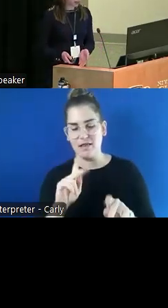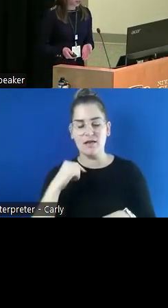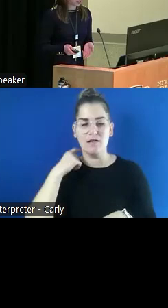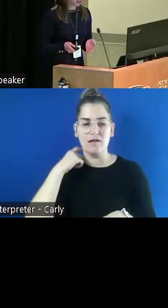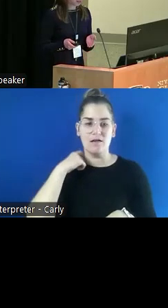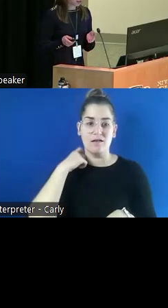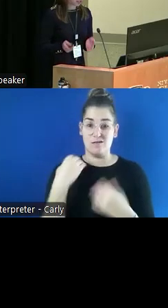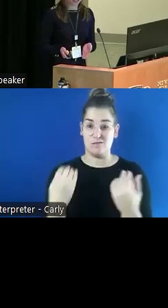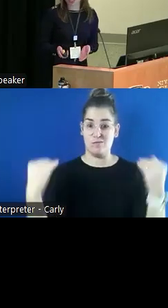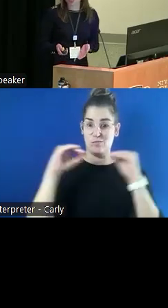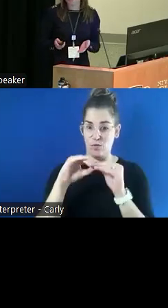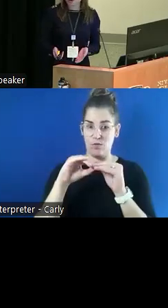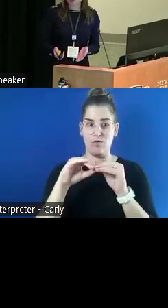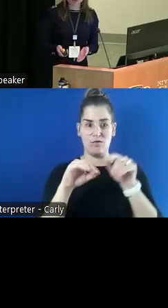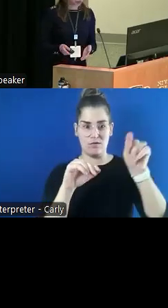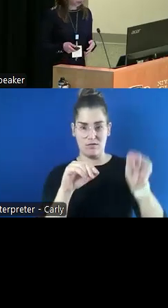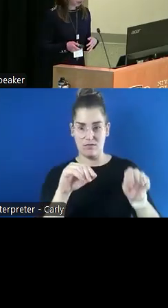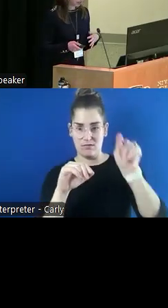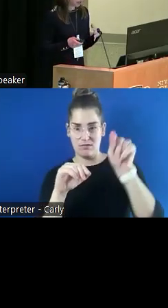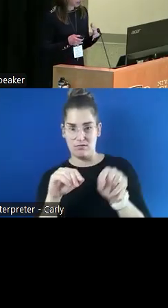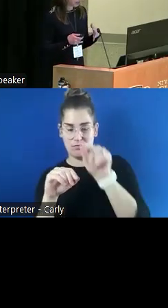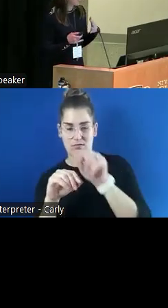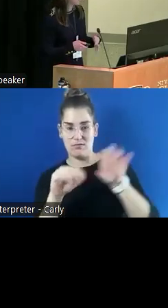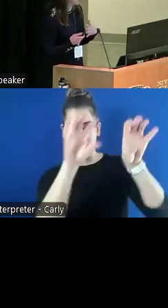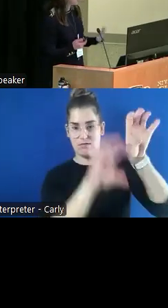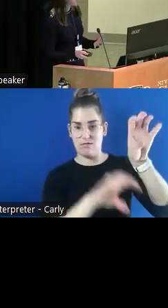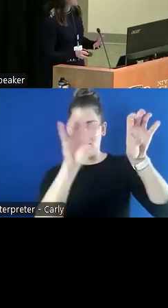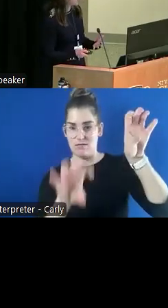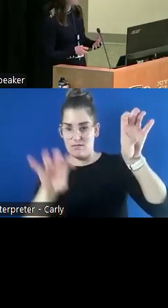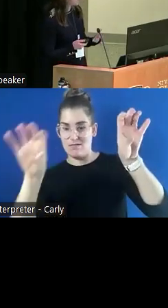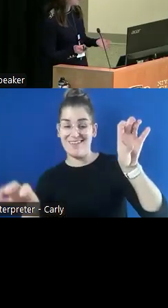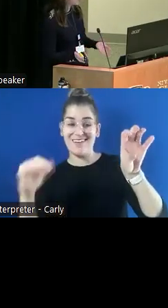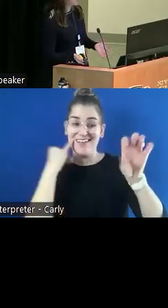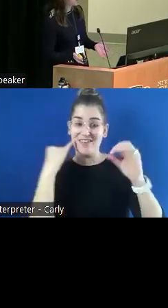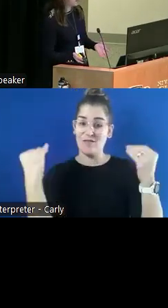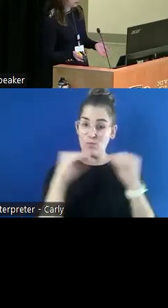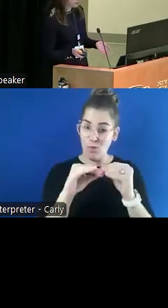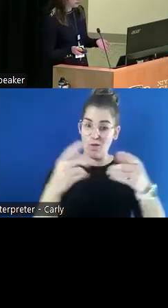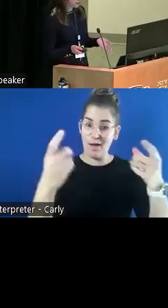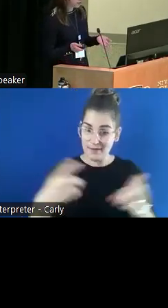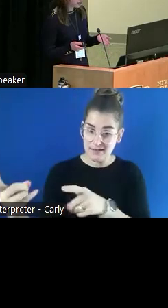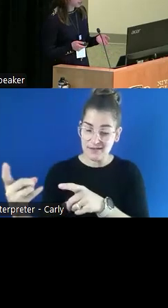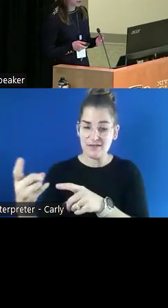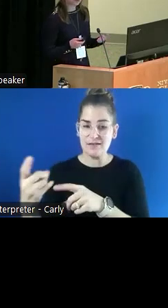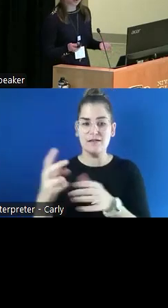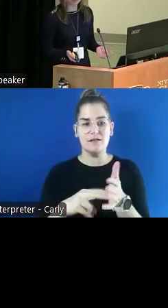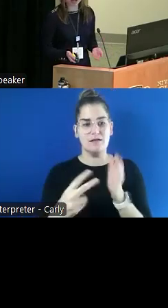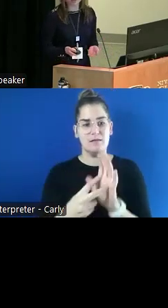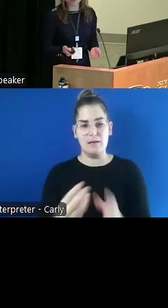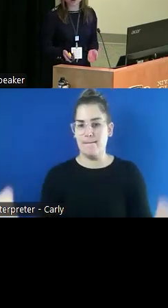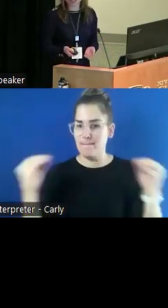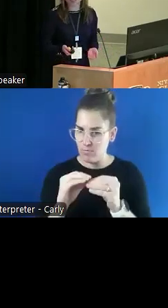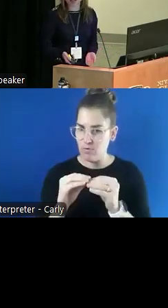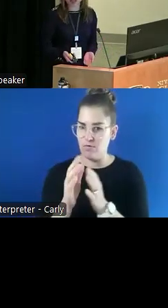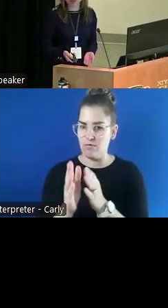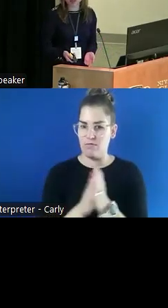components of this multi-stage model that are actively engaged, the more likely we are to perform a